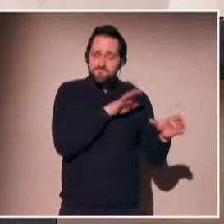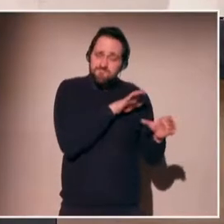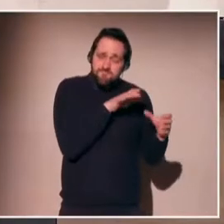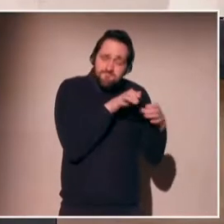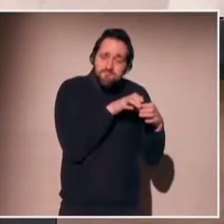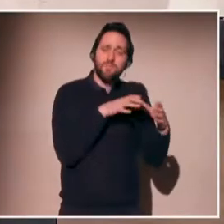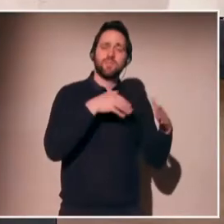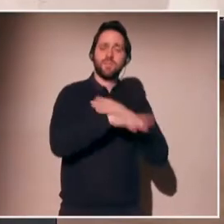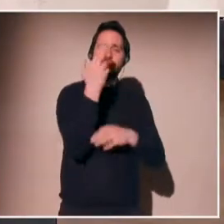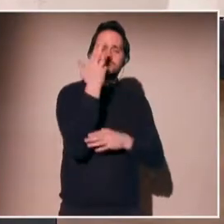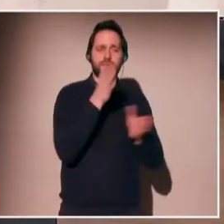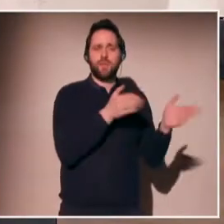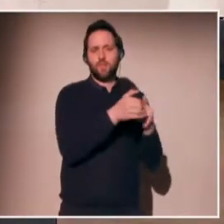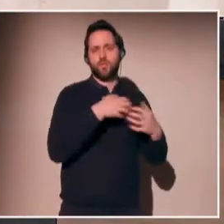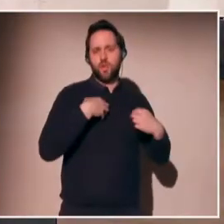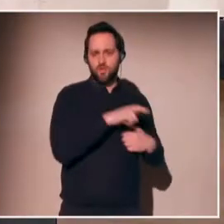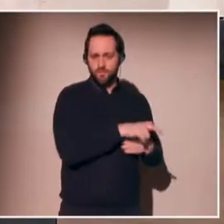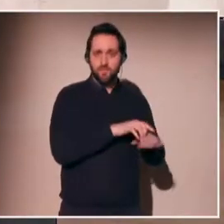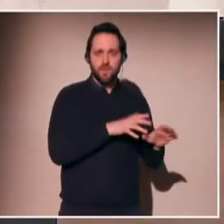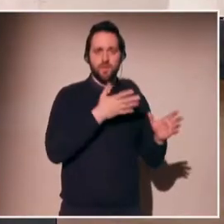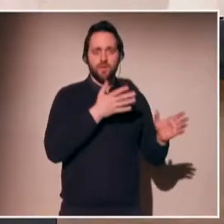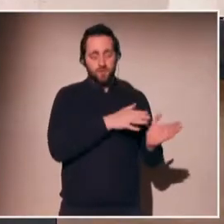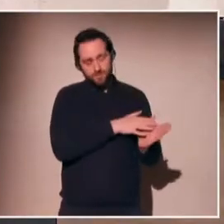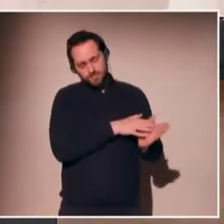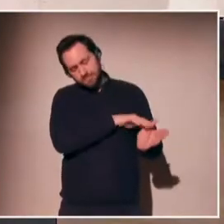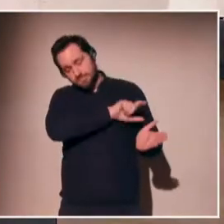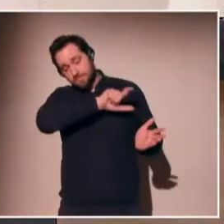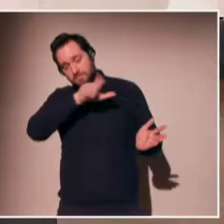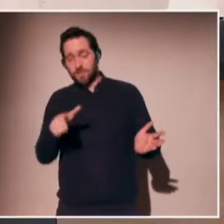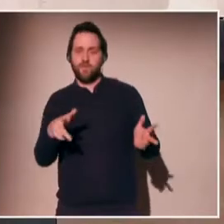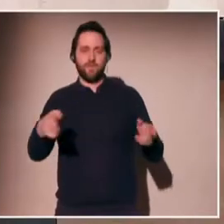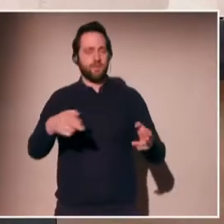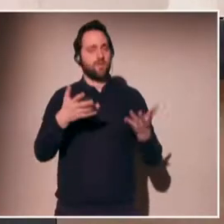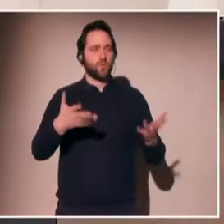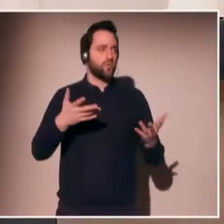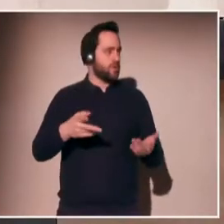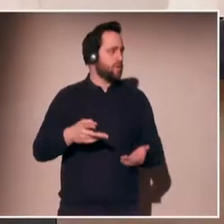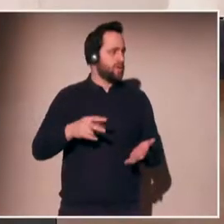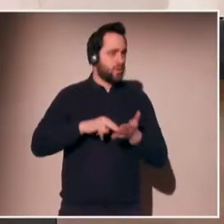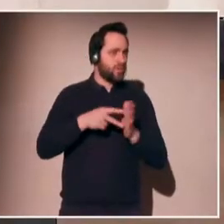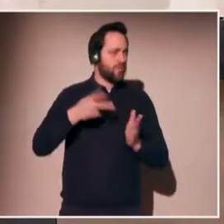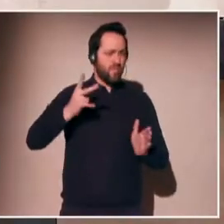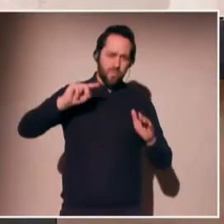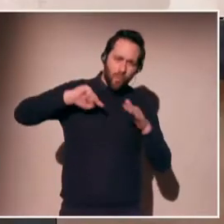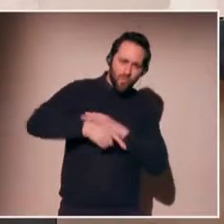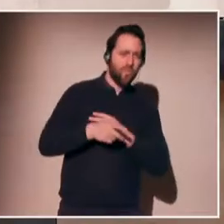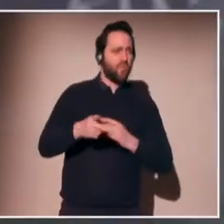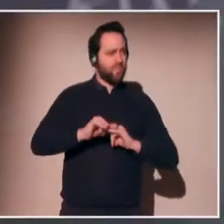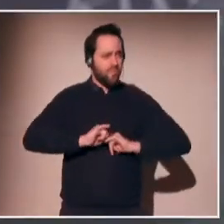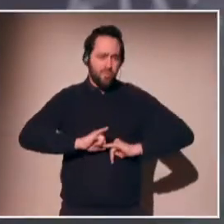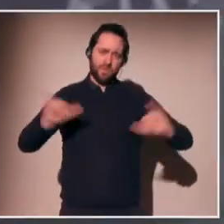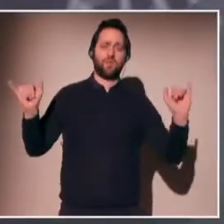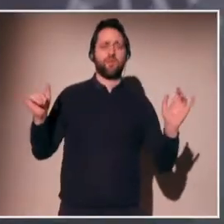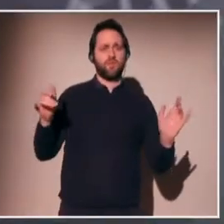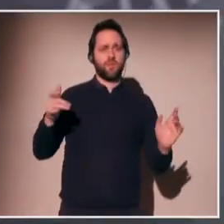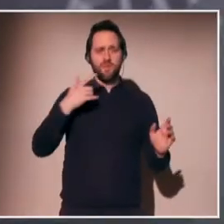profound and powerful, that the phase two of AI is where AI is beyond the technology itself.